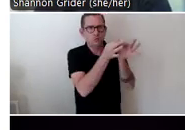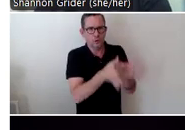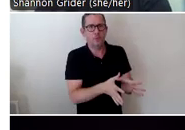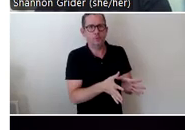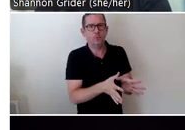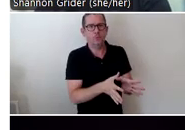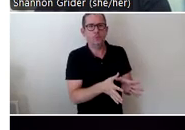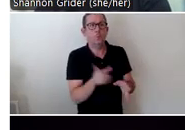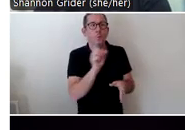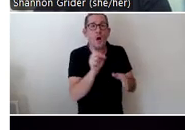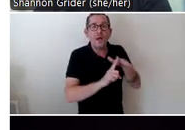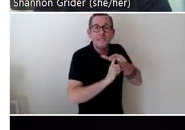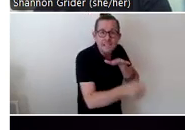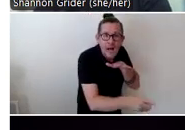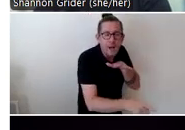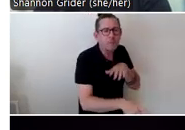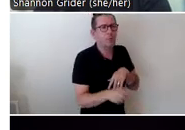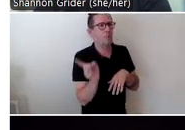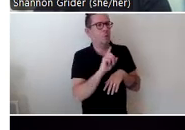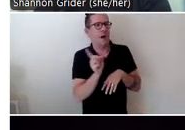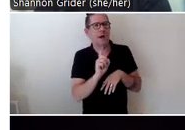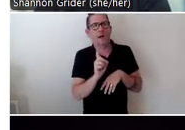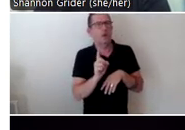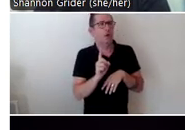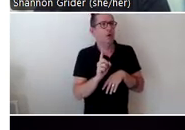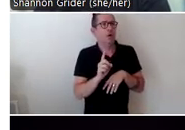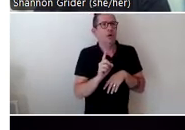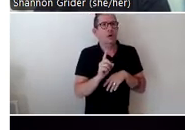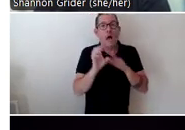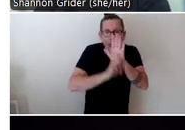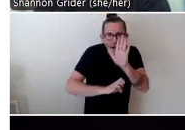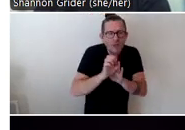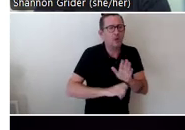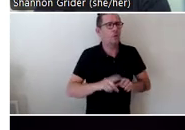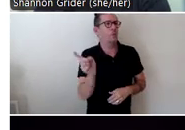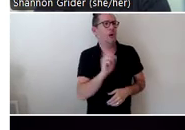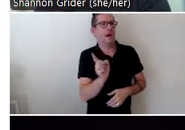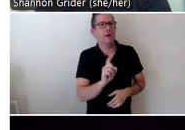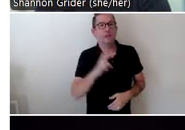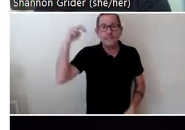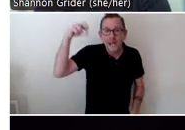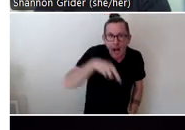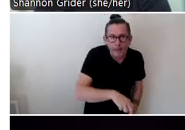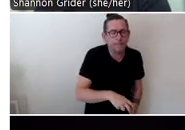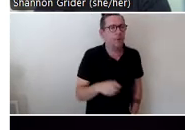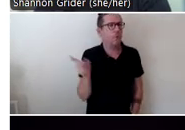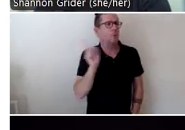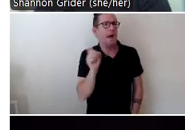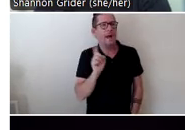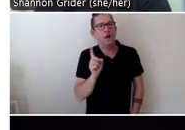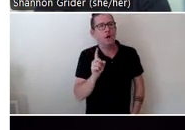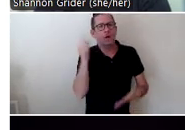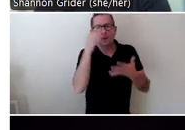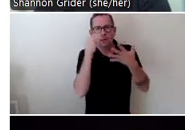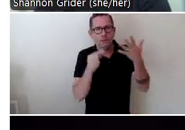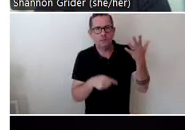issue that may be going on. Let them know so that they know the route that they need to leave, how to